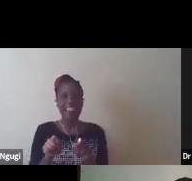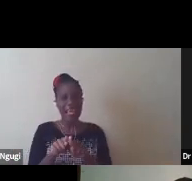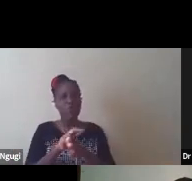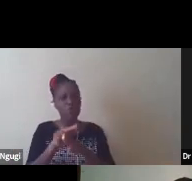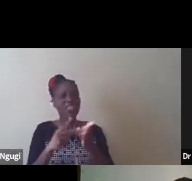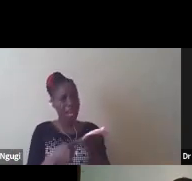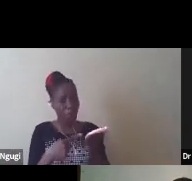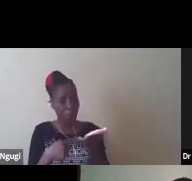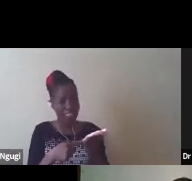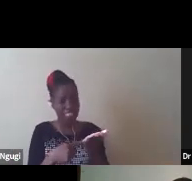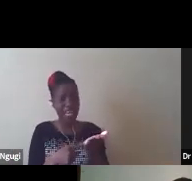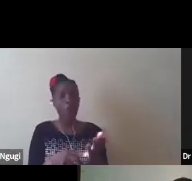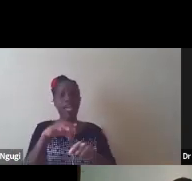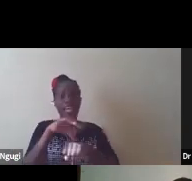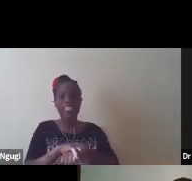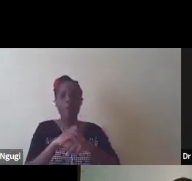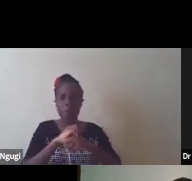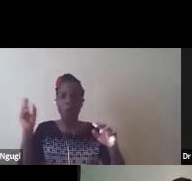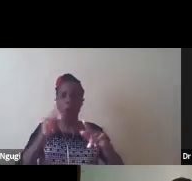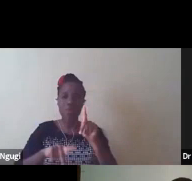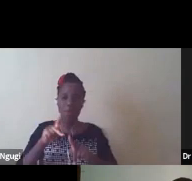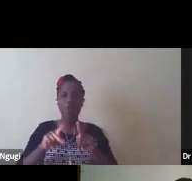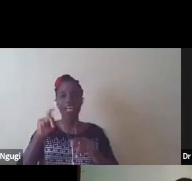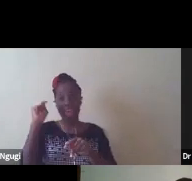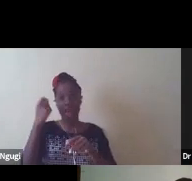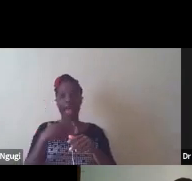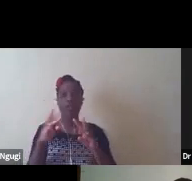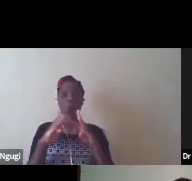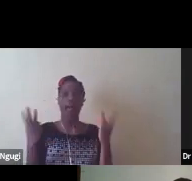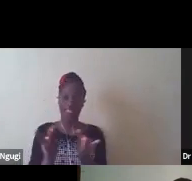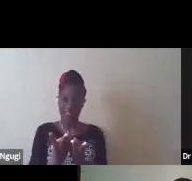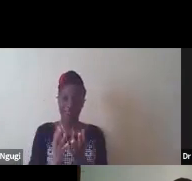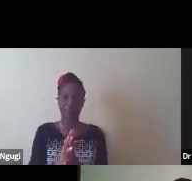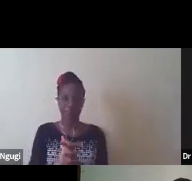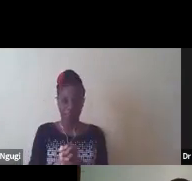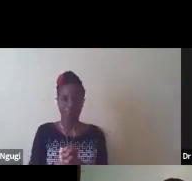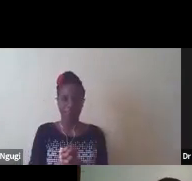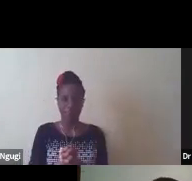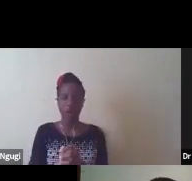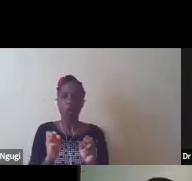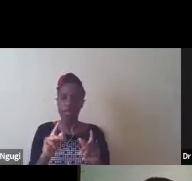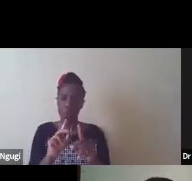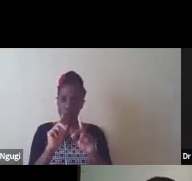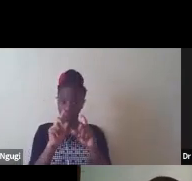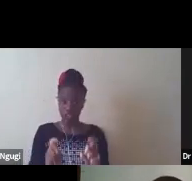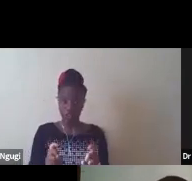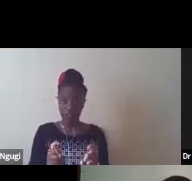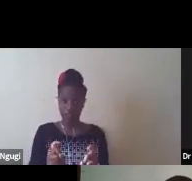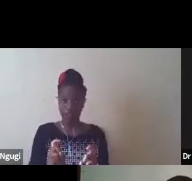we have been able to reach people not only in Kenya, but across the world. And coming to your question,